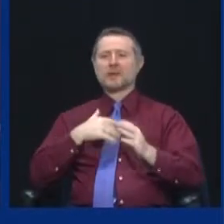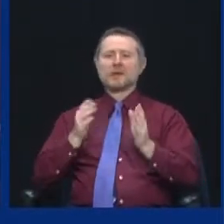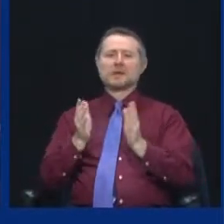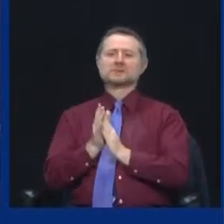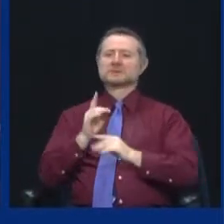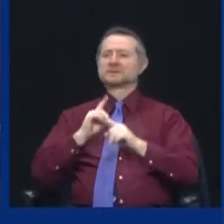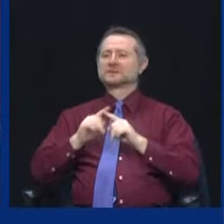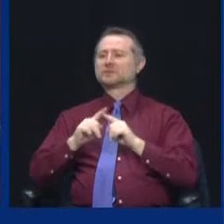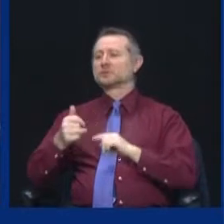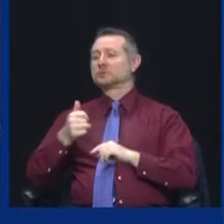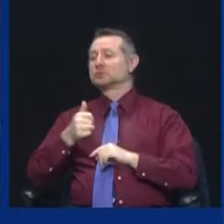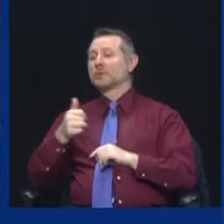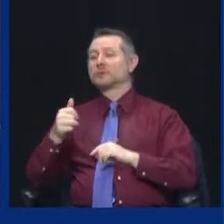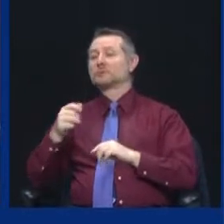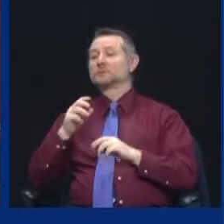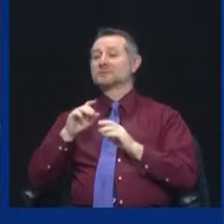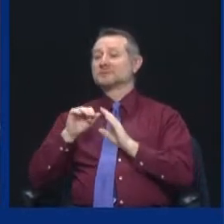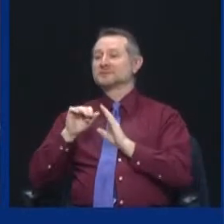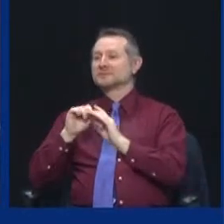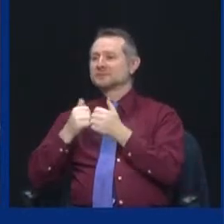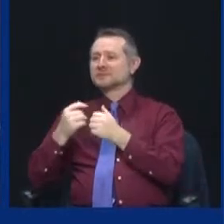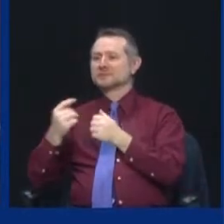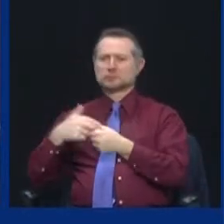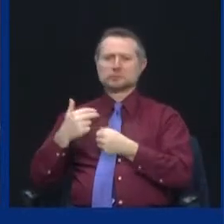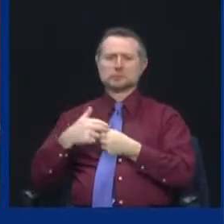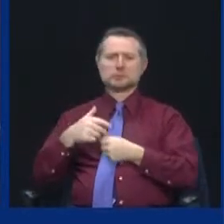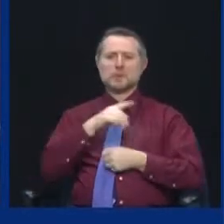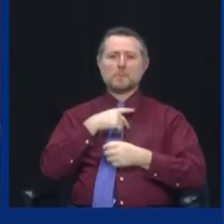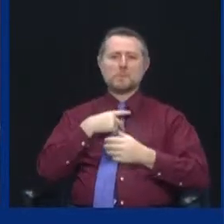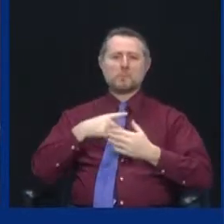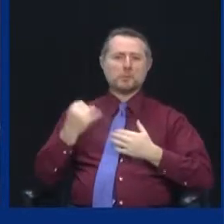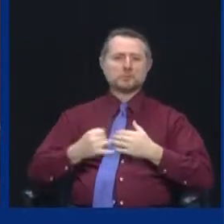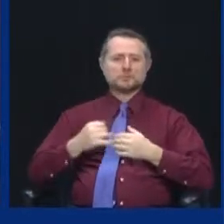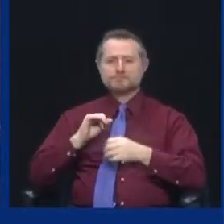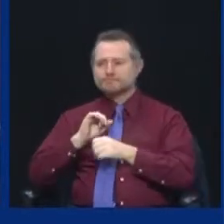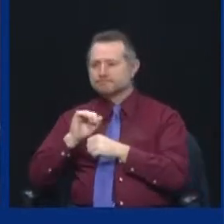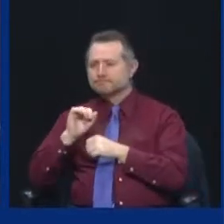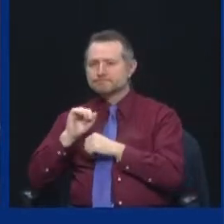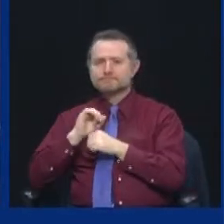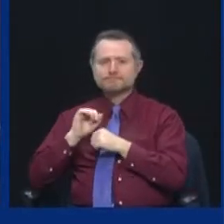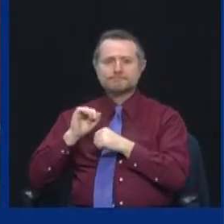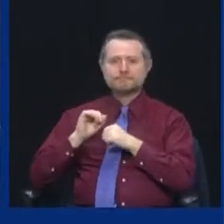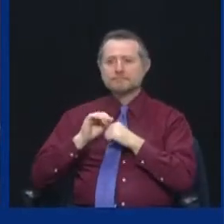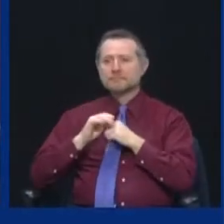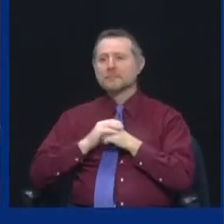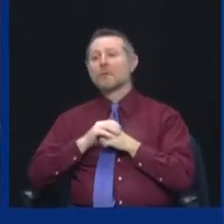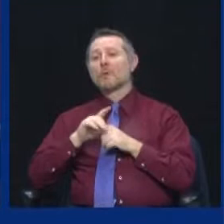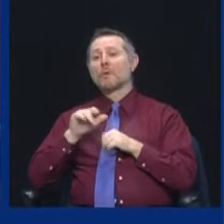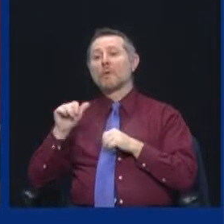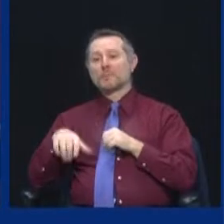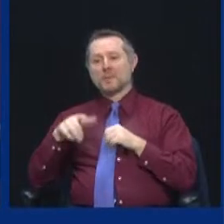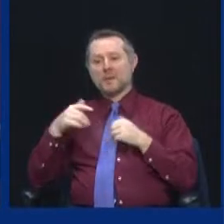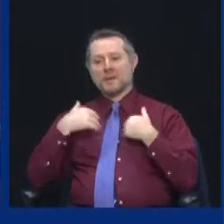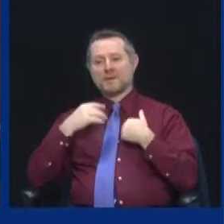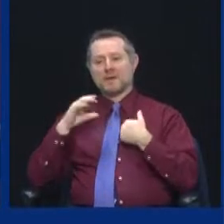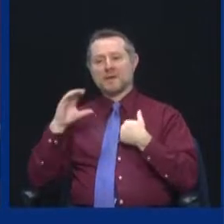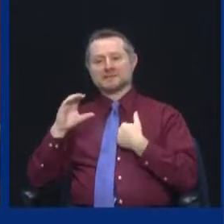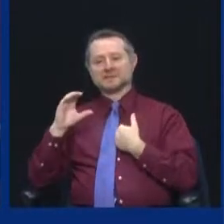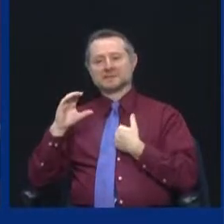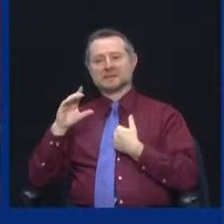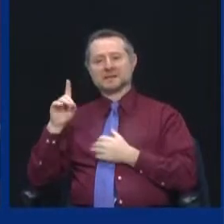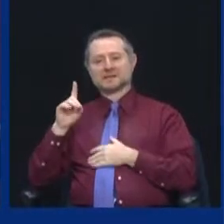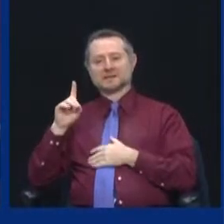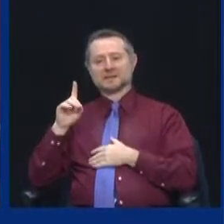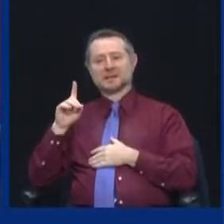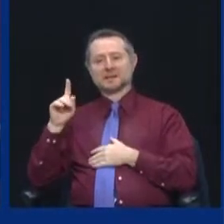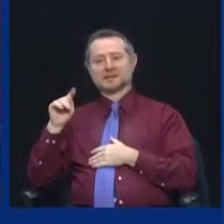to join this pilot. You have the NFTA, Albany has the CDTA. Every region